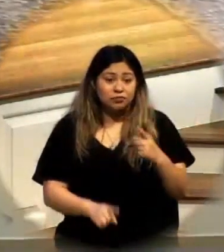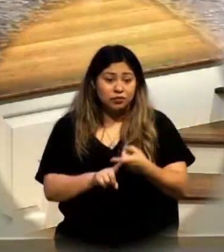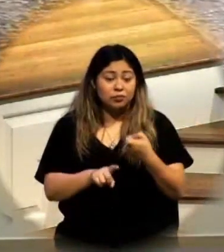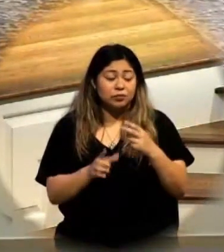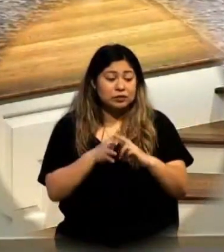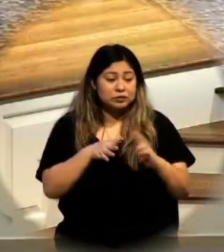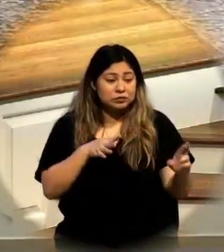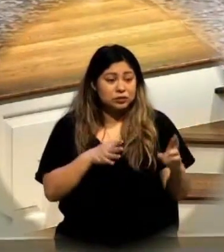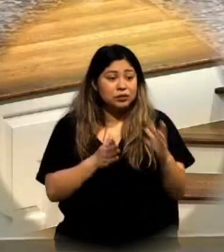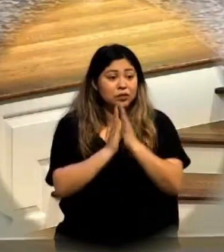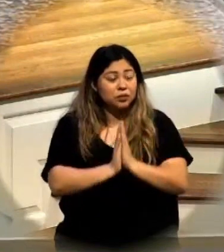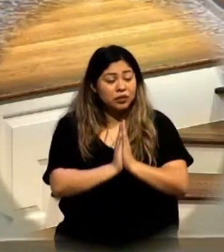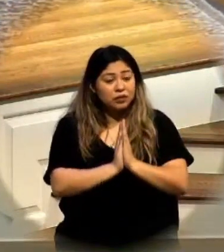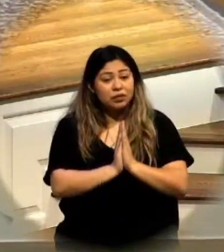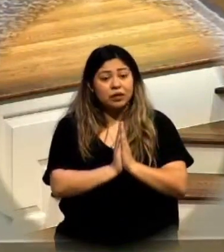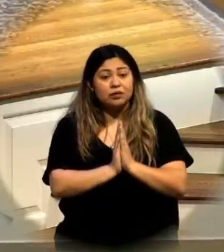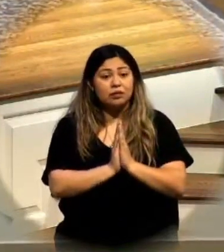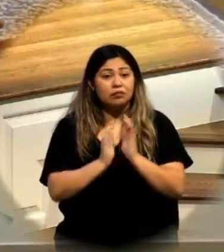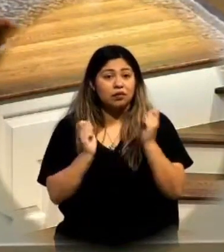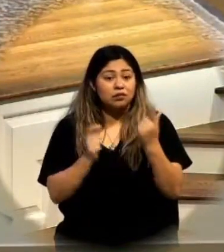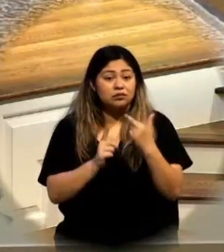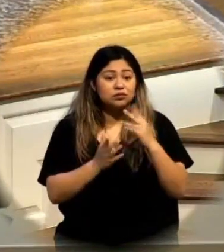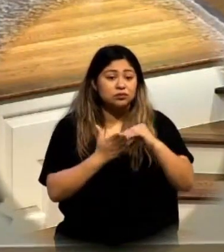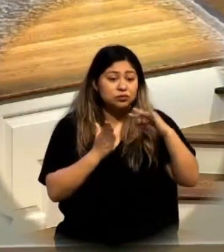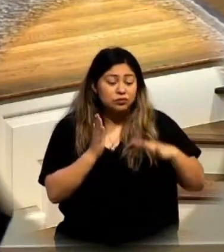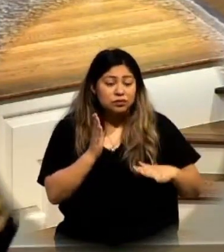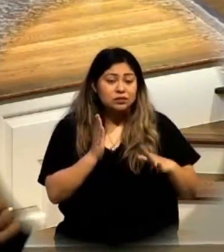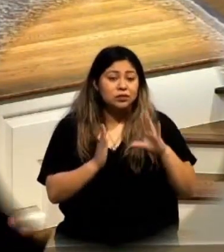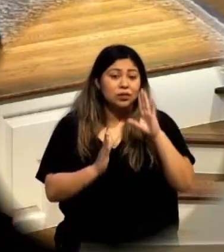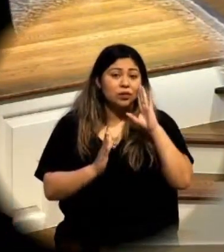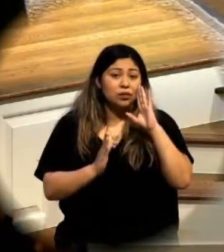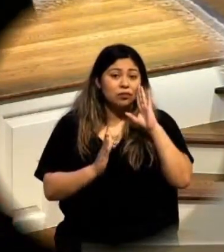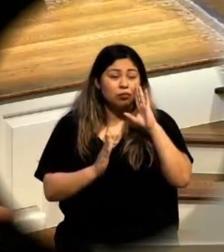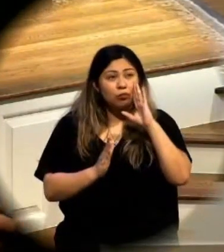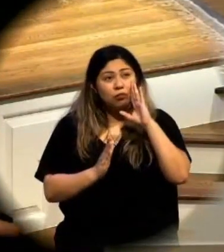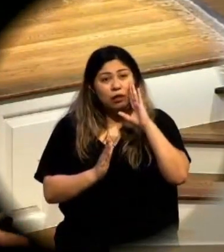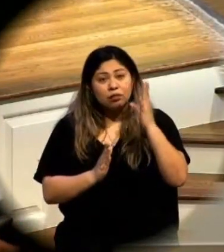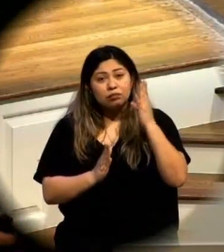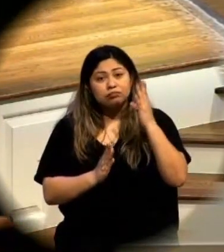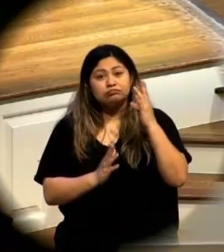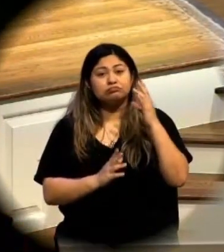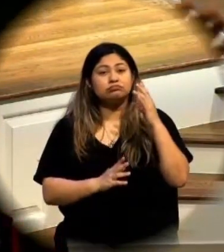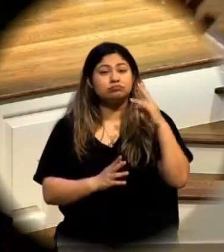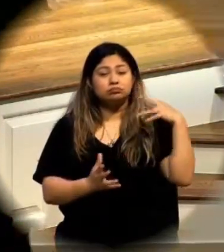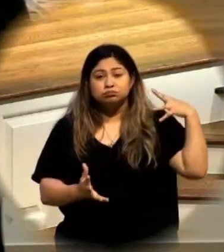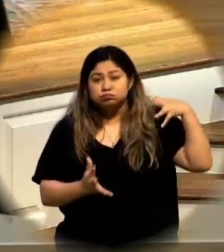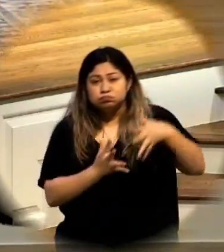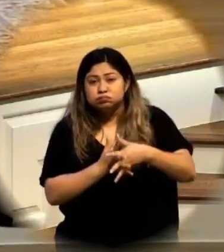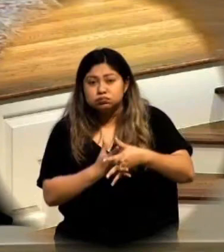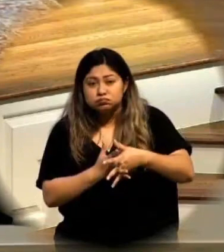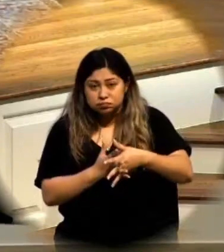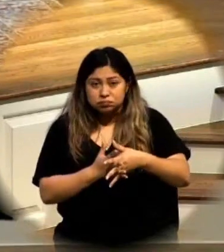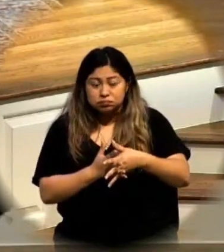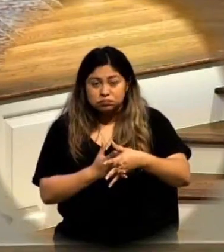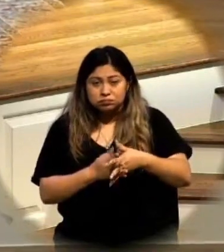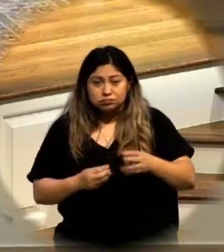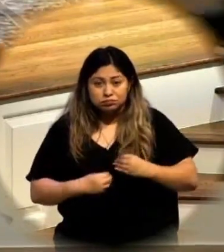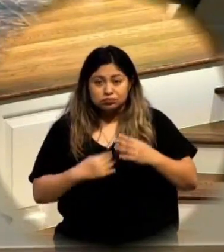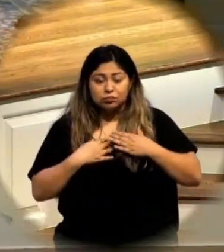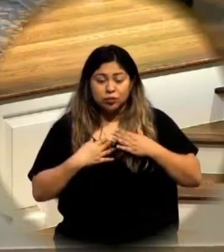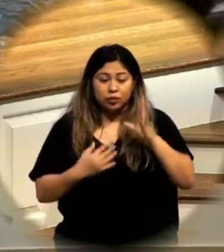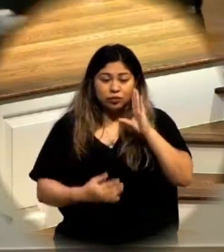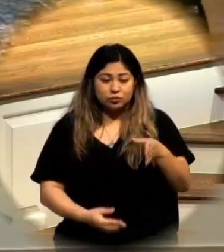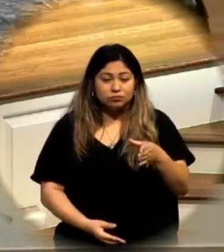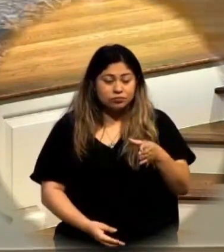that God has done in the life of our students would take root and bloom in their lives in the days ahead. We also want to encourage you